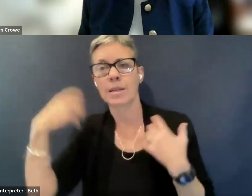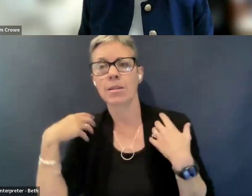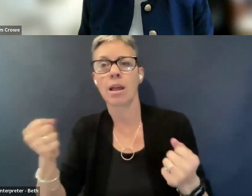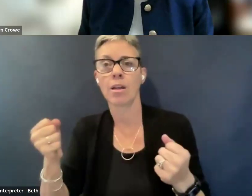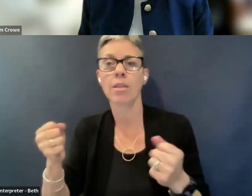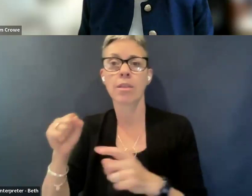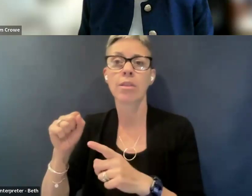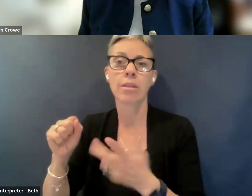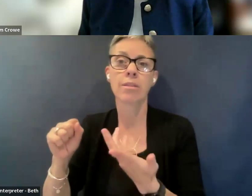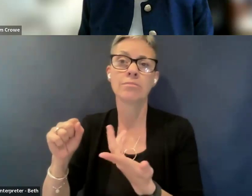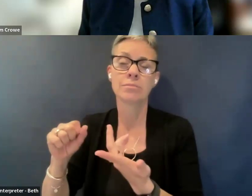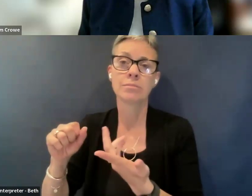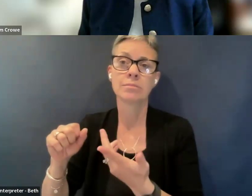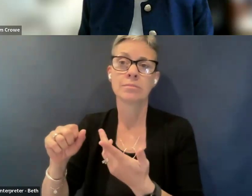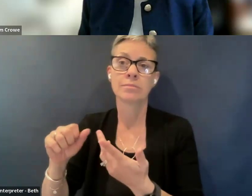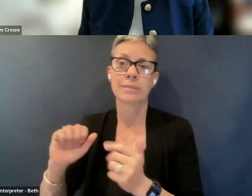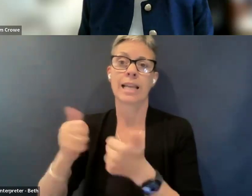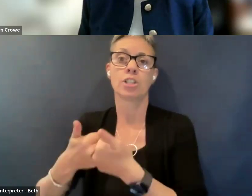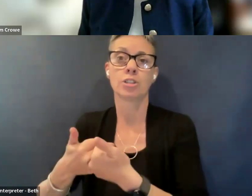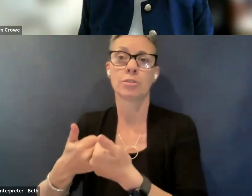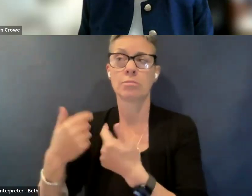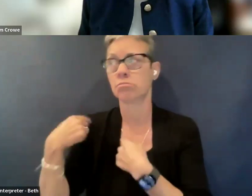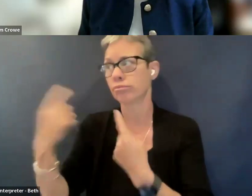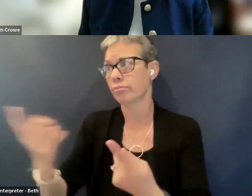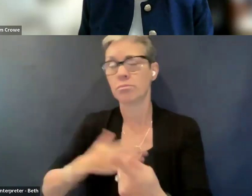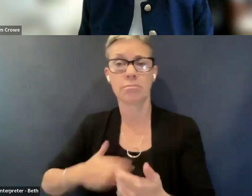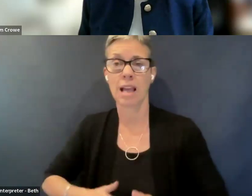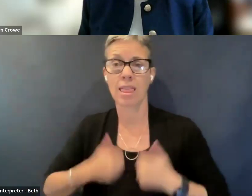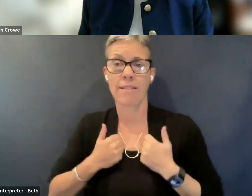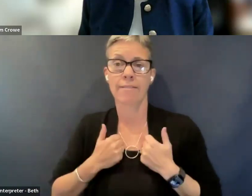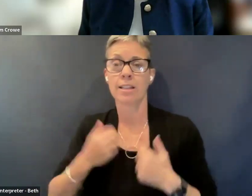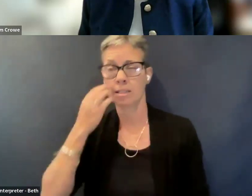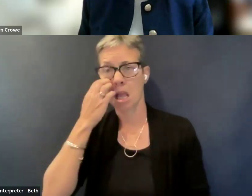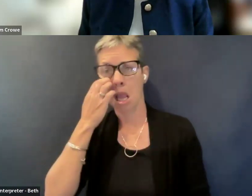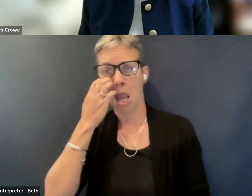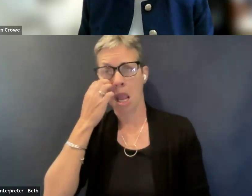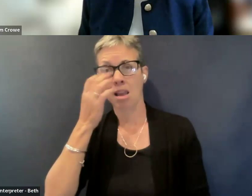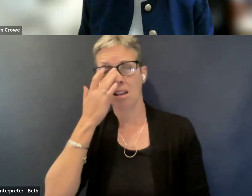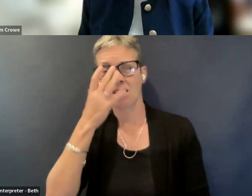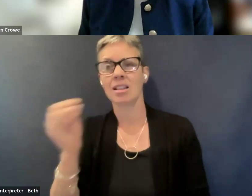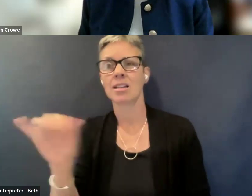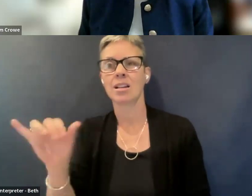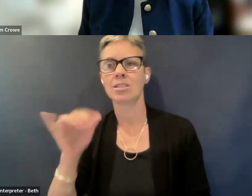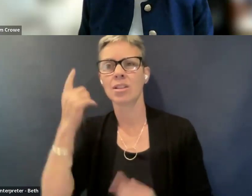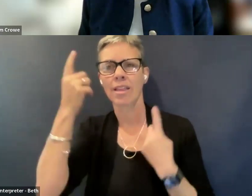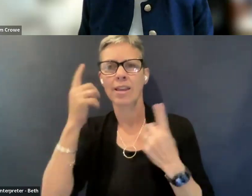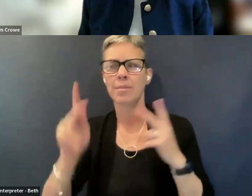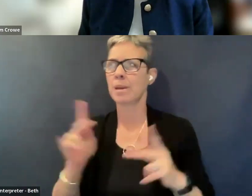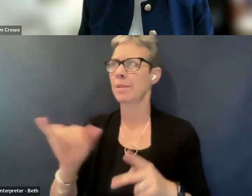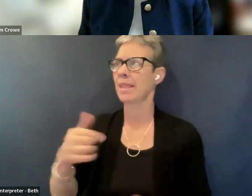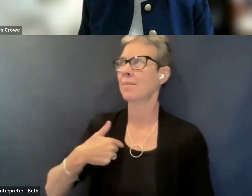conditions. I've dealt with my whole life. And I also think of people like me who may